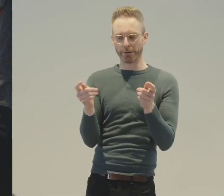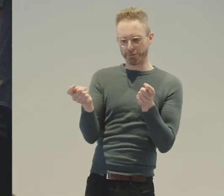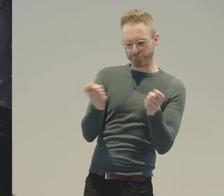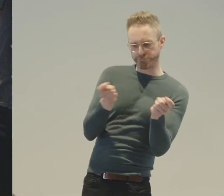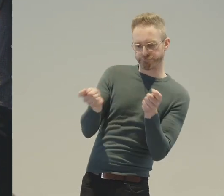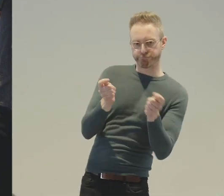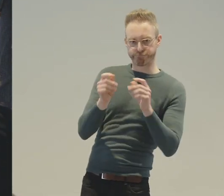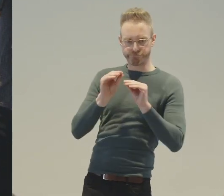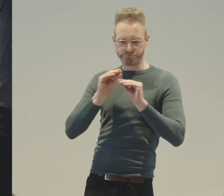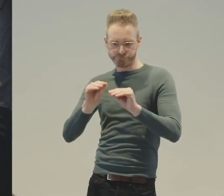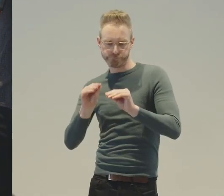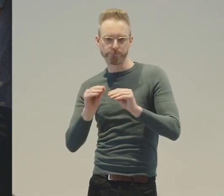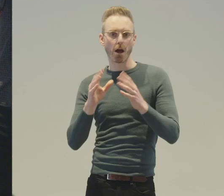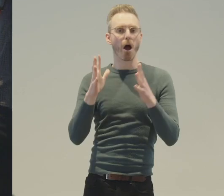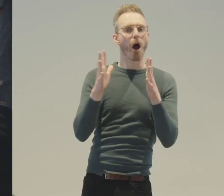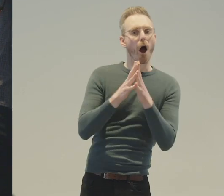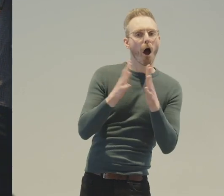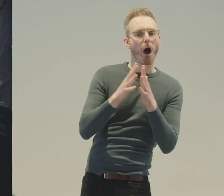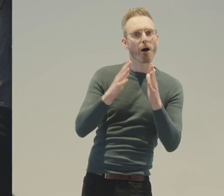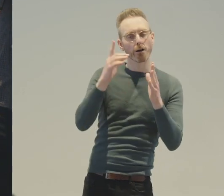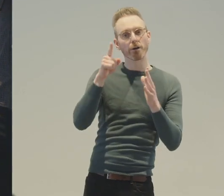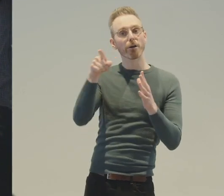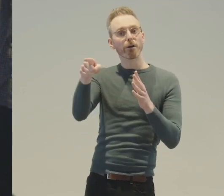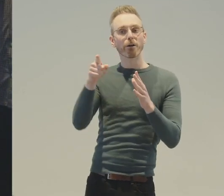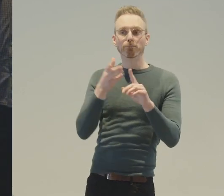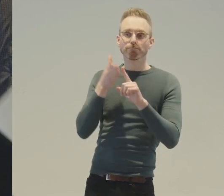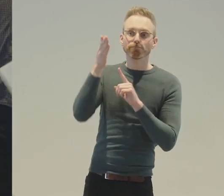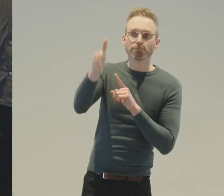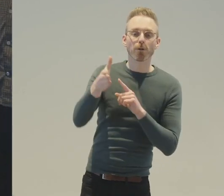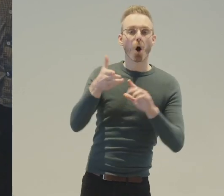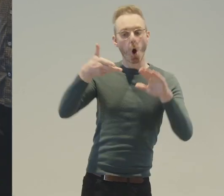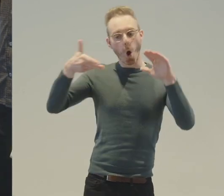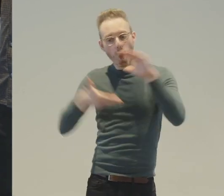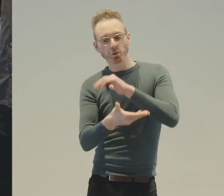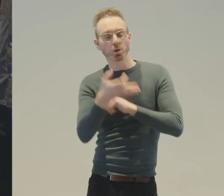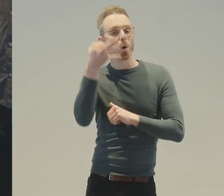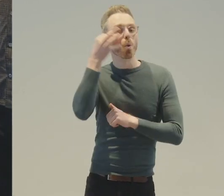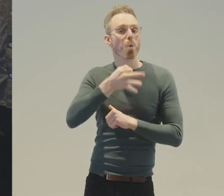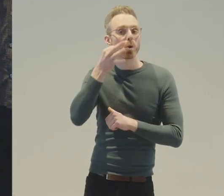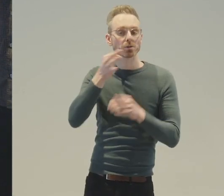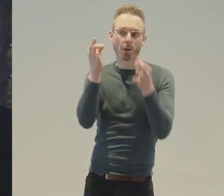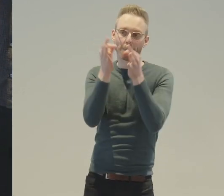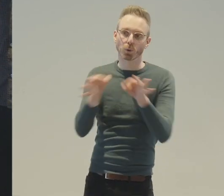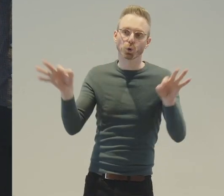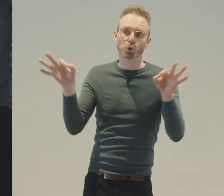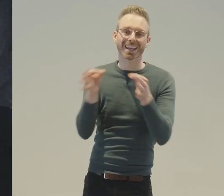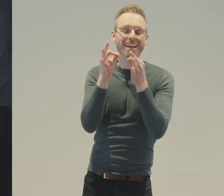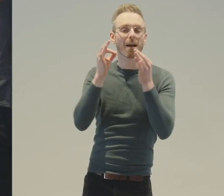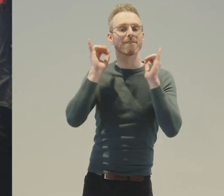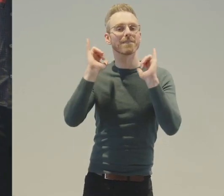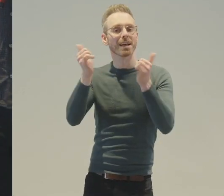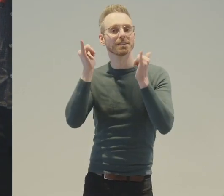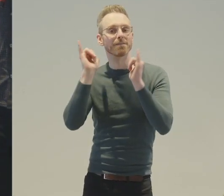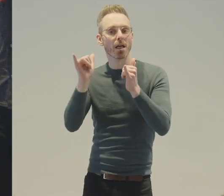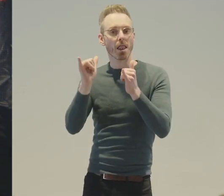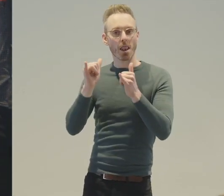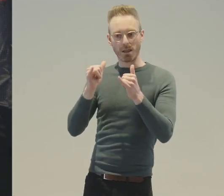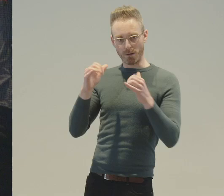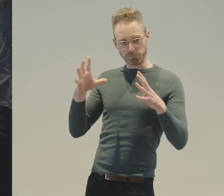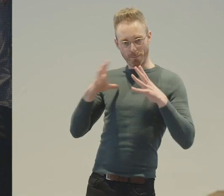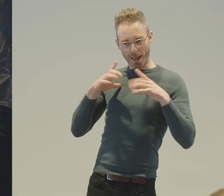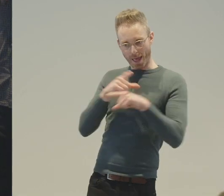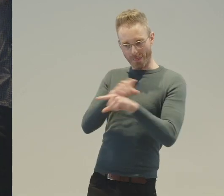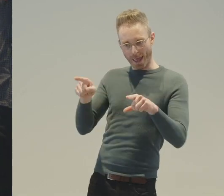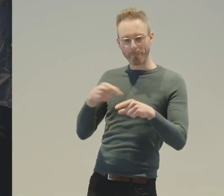underwater and music festival it was. And you co-led those workshops? Yeah, I co-led with a woman